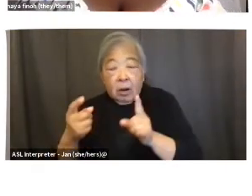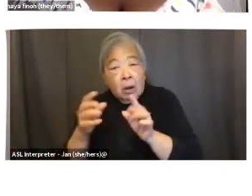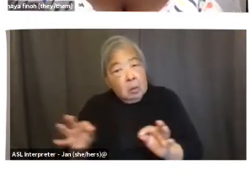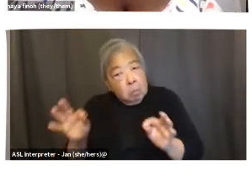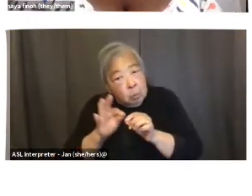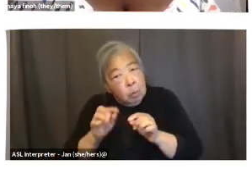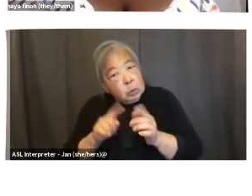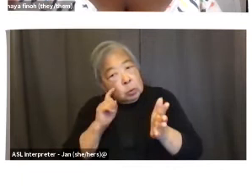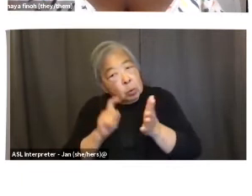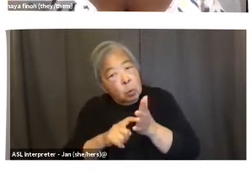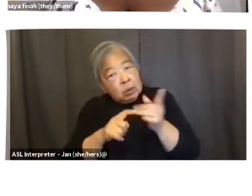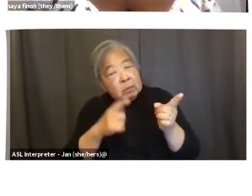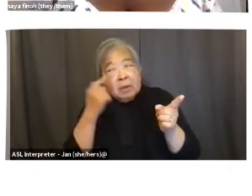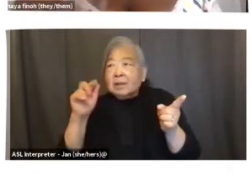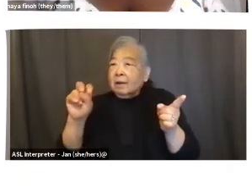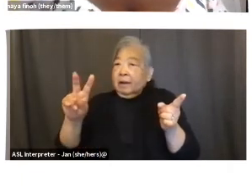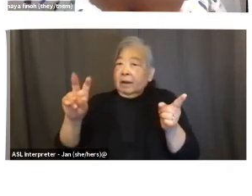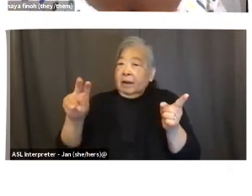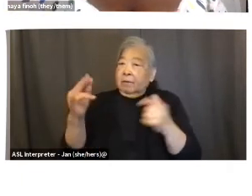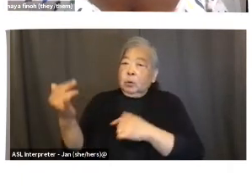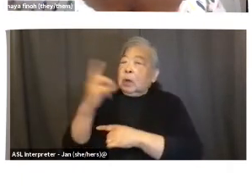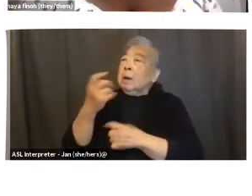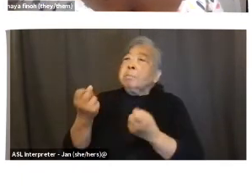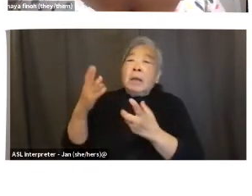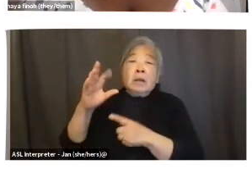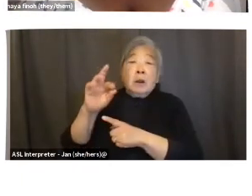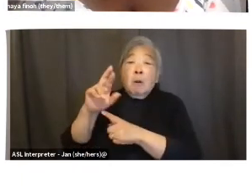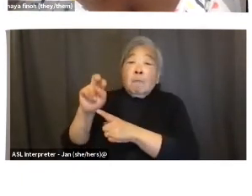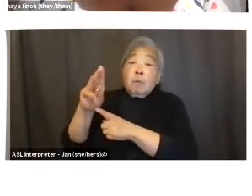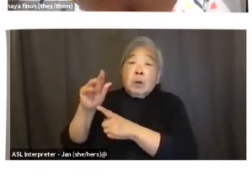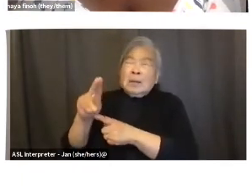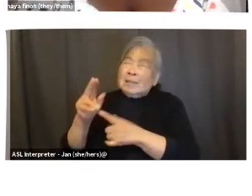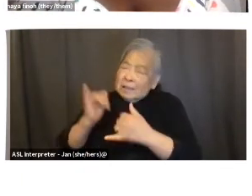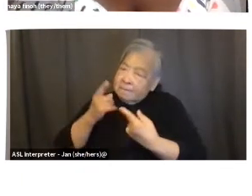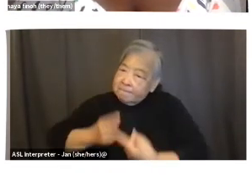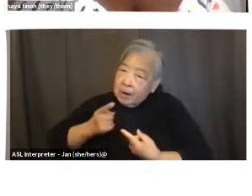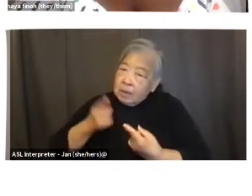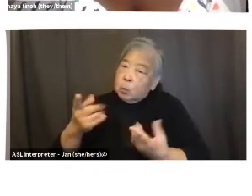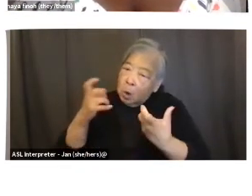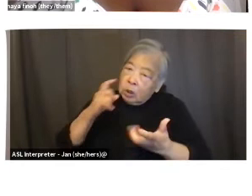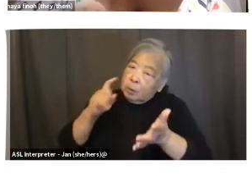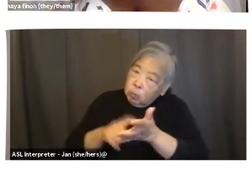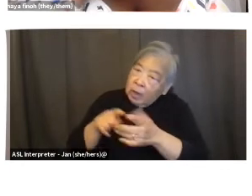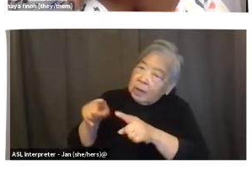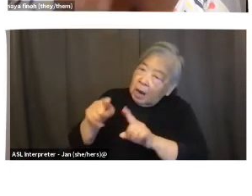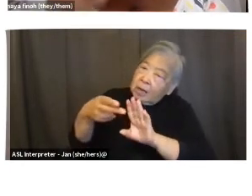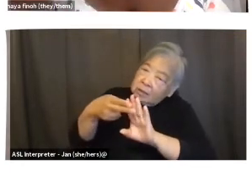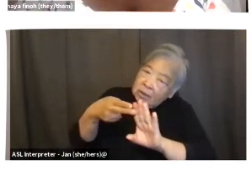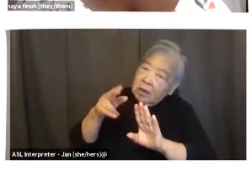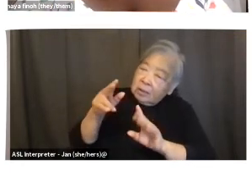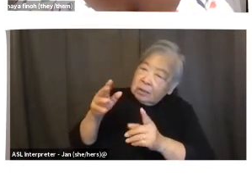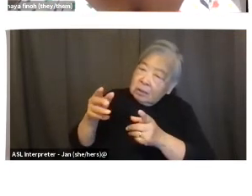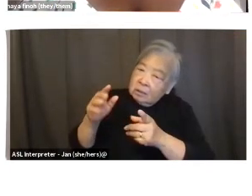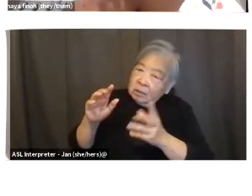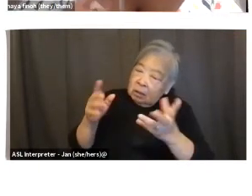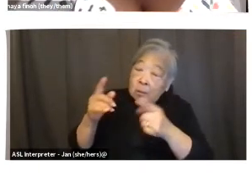on because even today, many freedmen are still fighting for tribal recognition. As of today, only the